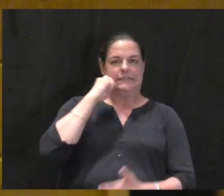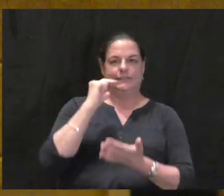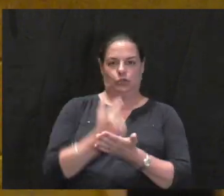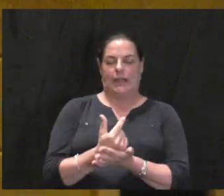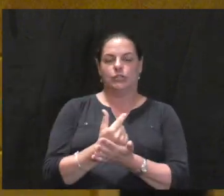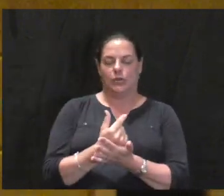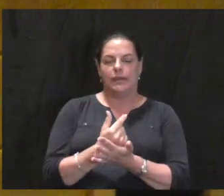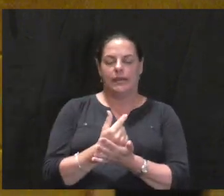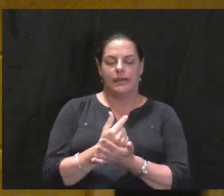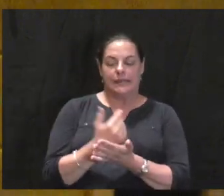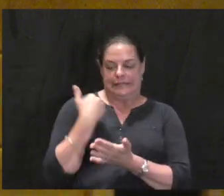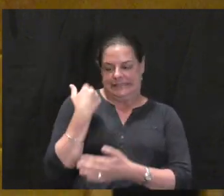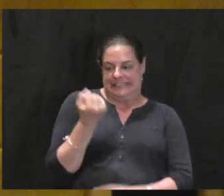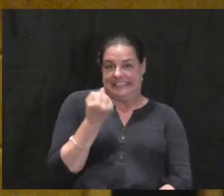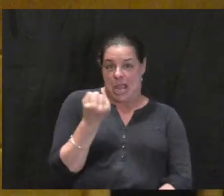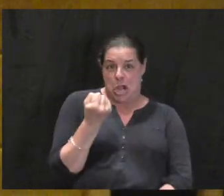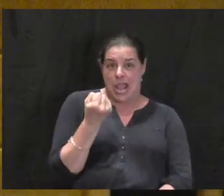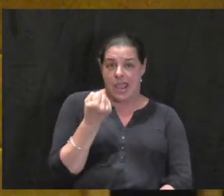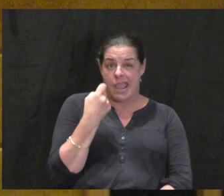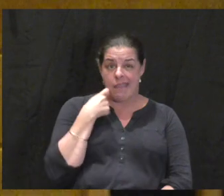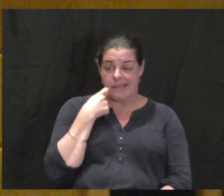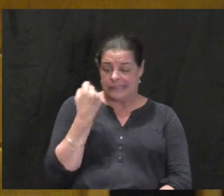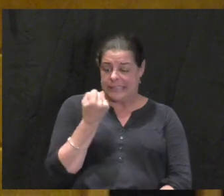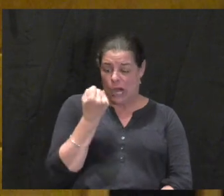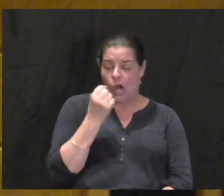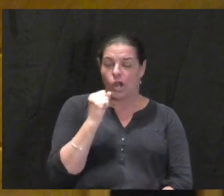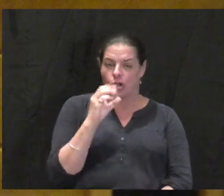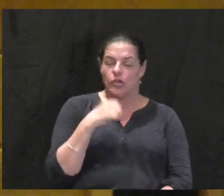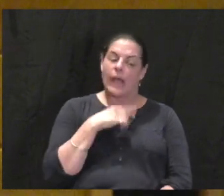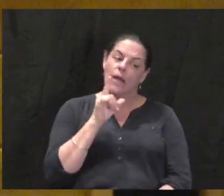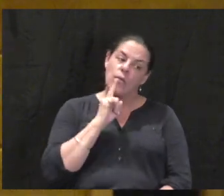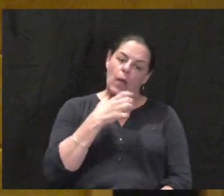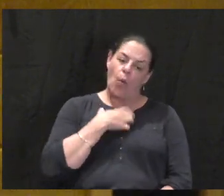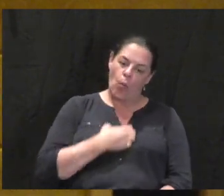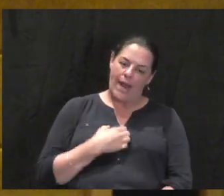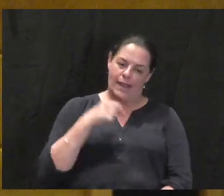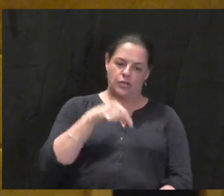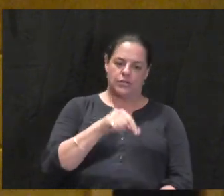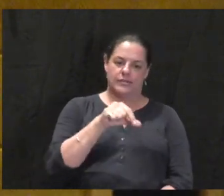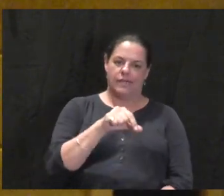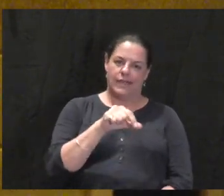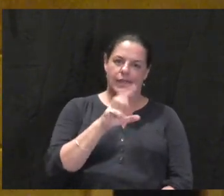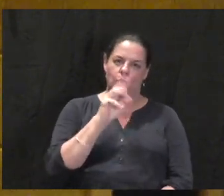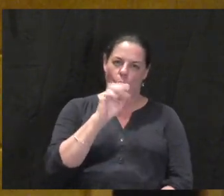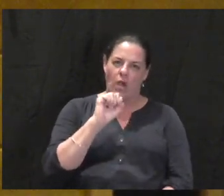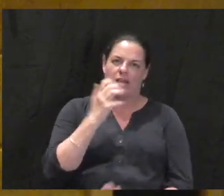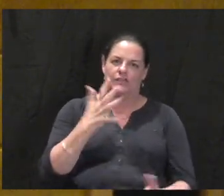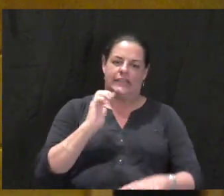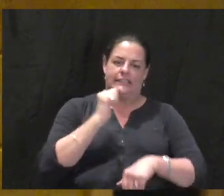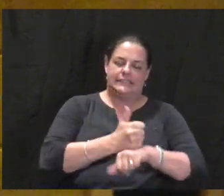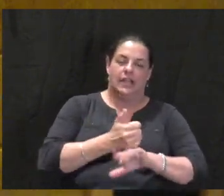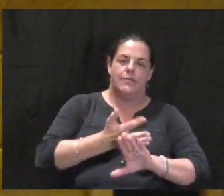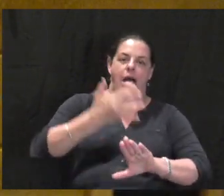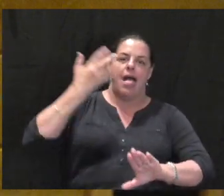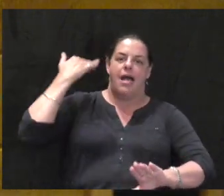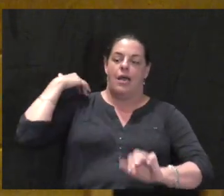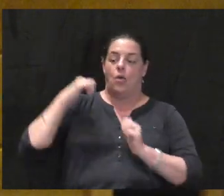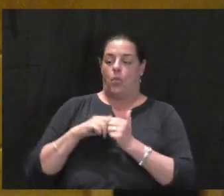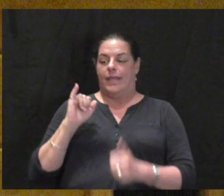like that. Somebody I could just call and reach out to and say, okay, who do I talk to? Do I need to call Miss Massey? Because I